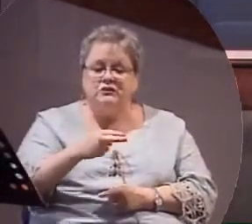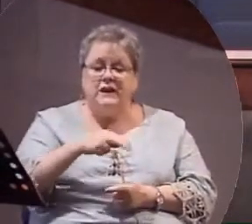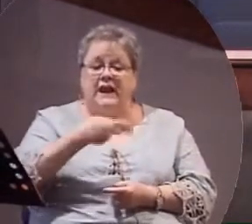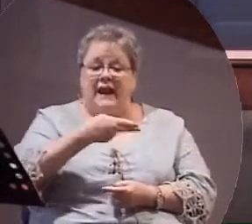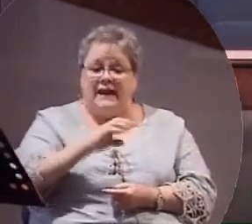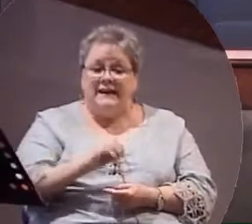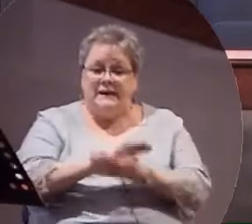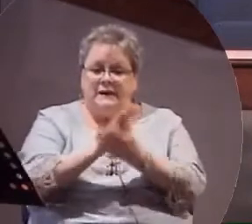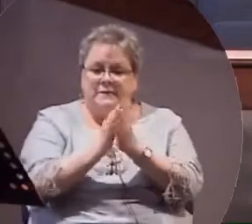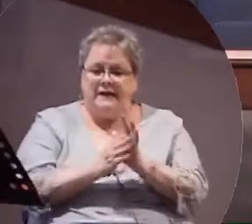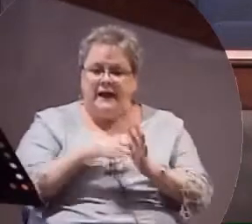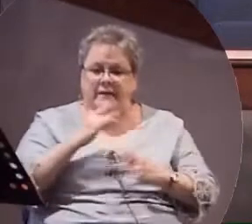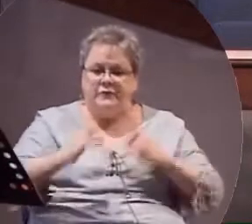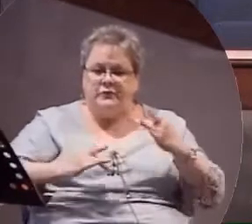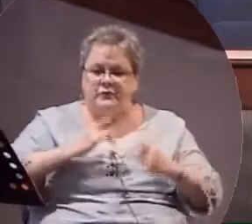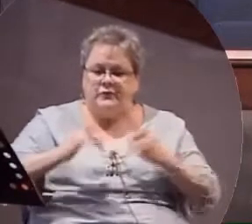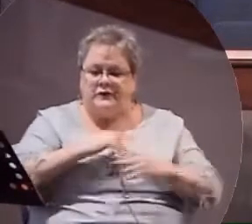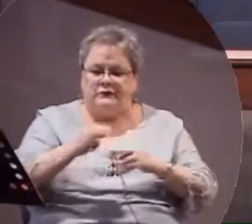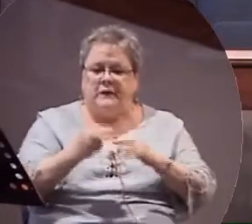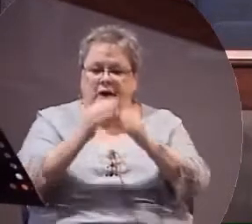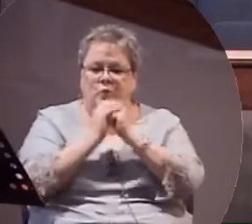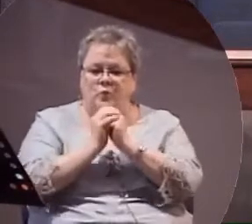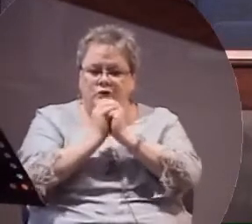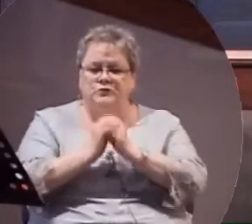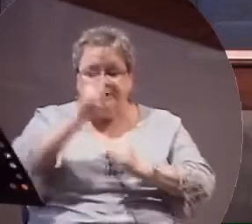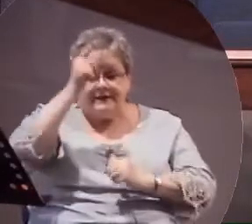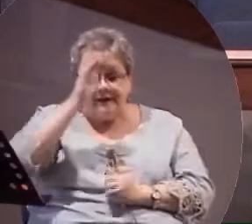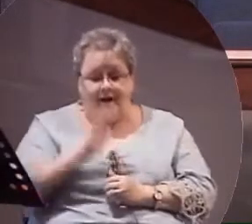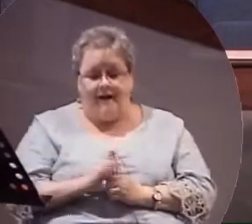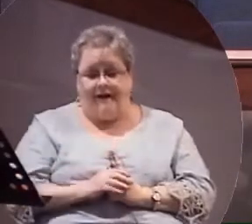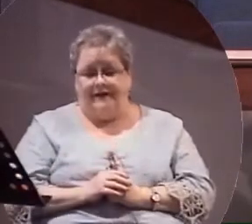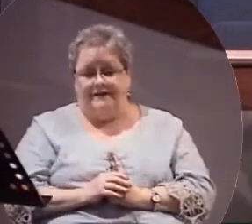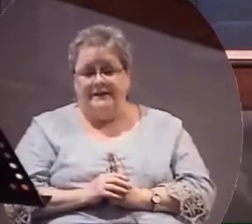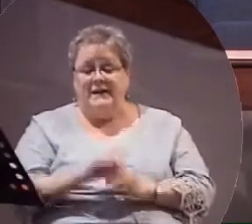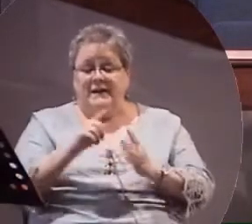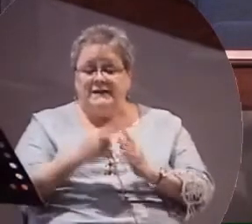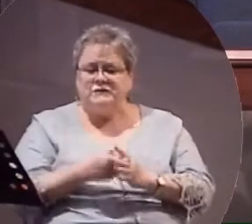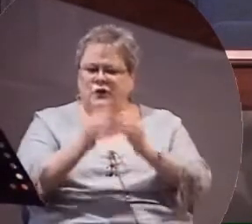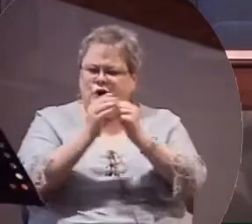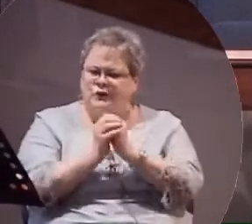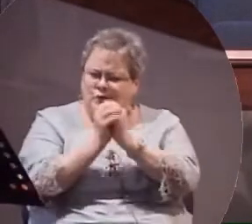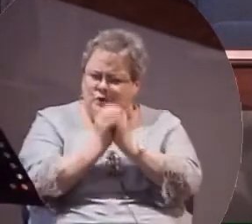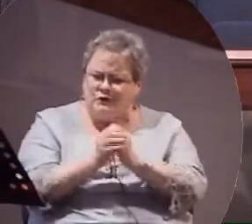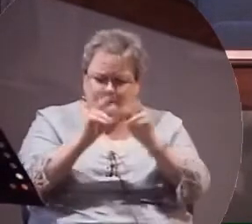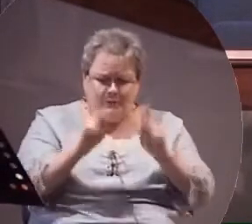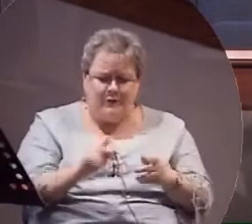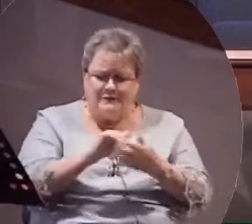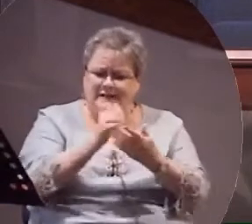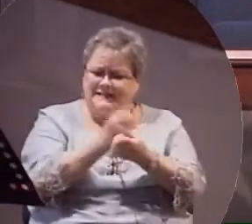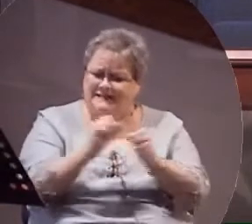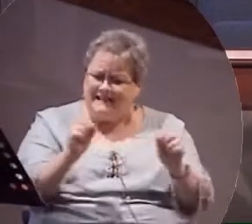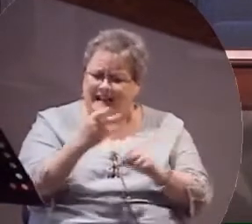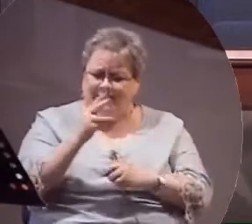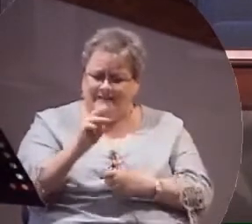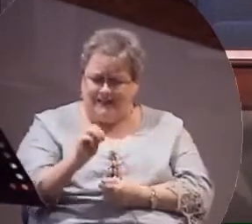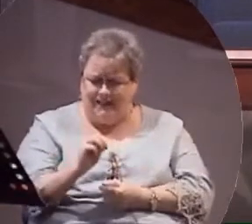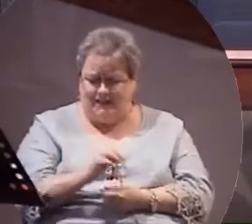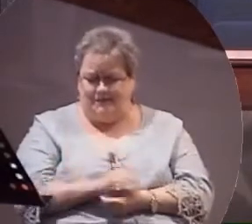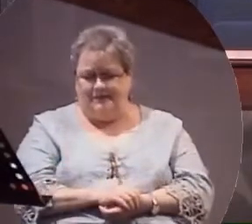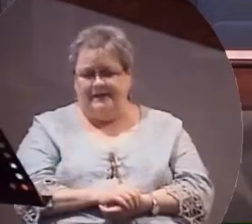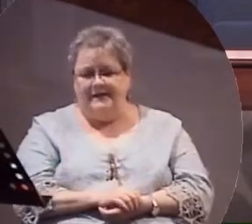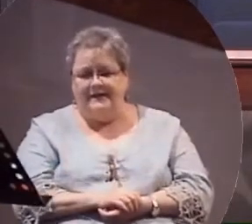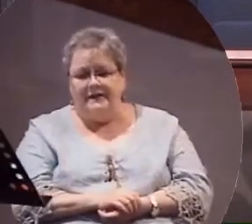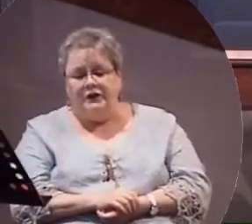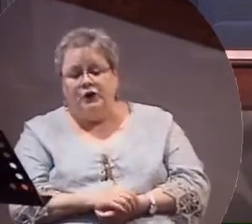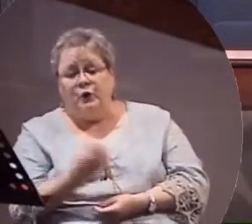about worshiping God. He started worshiping the one who saved him. I read it just happened a couple of